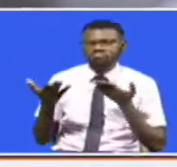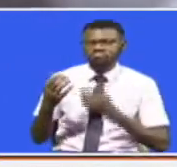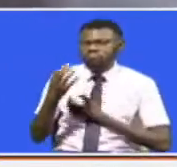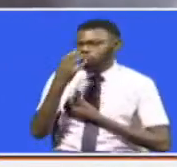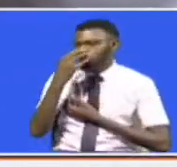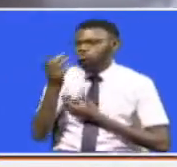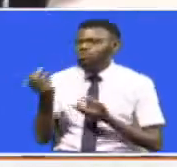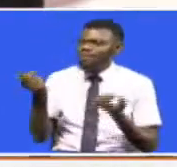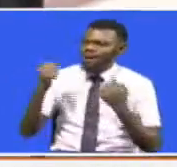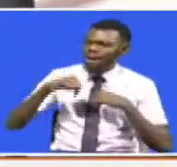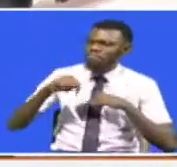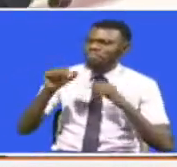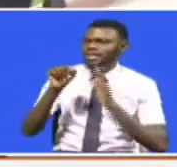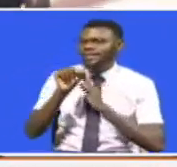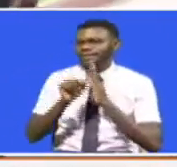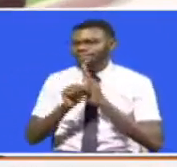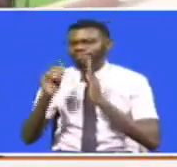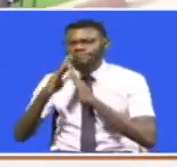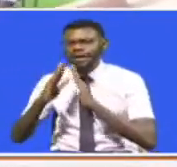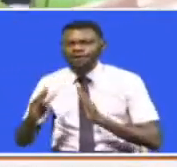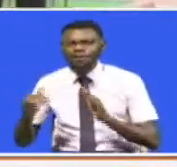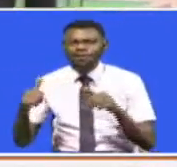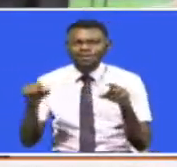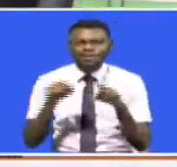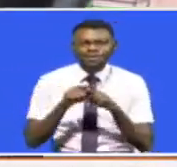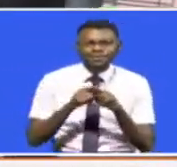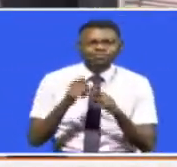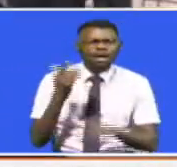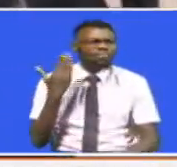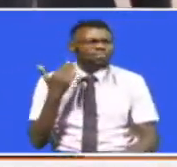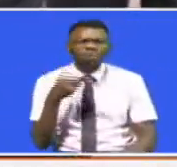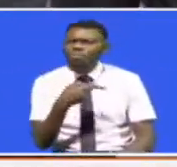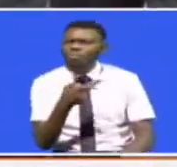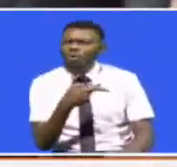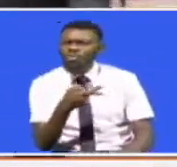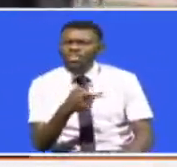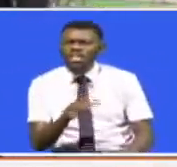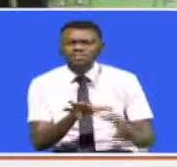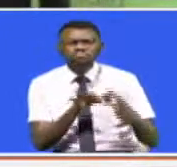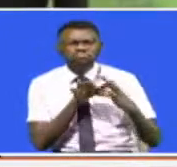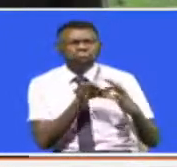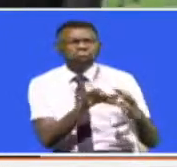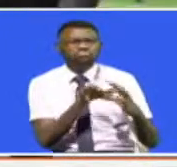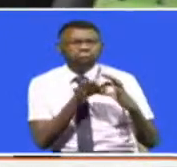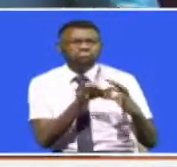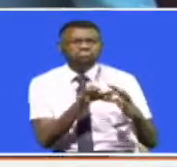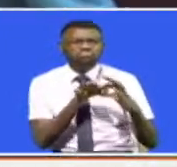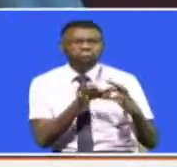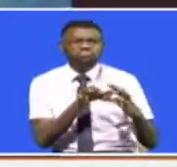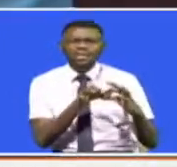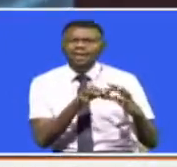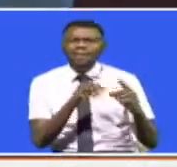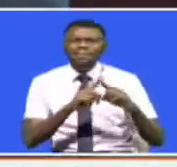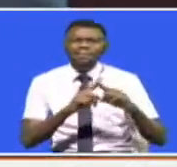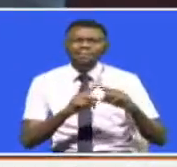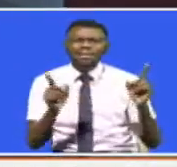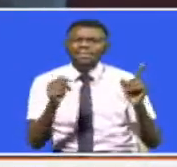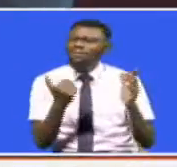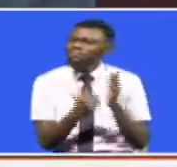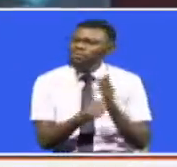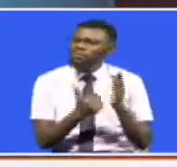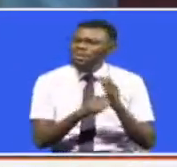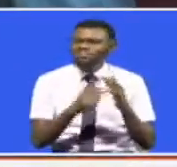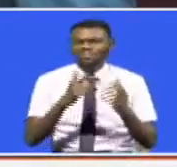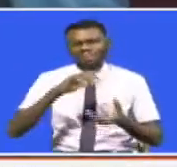It was seen as an icebreaker after the previously cordial relationship between the two was thrown into turmoil by the now